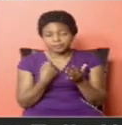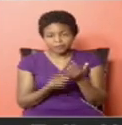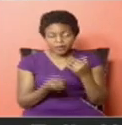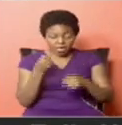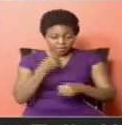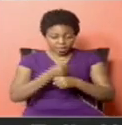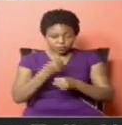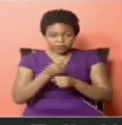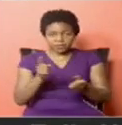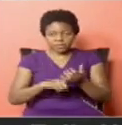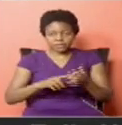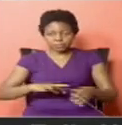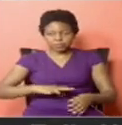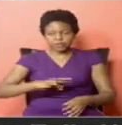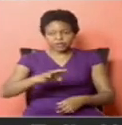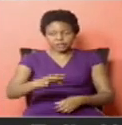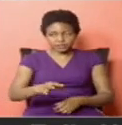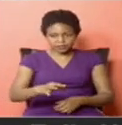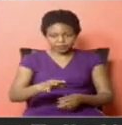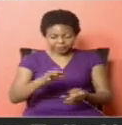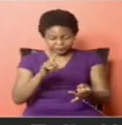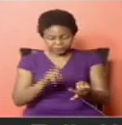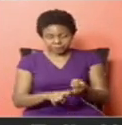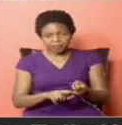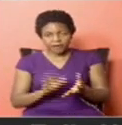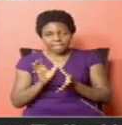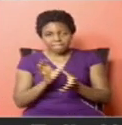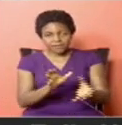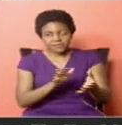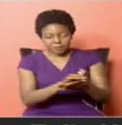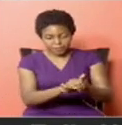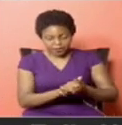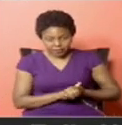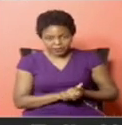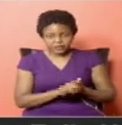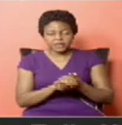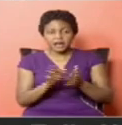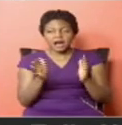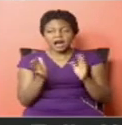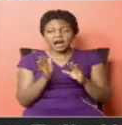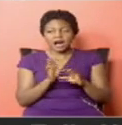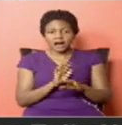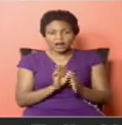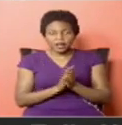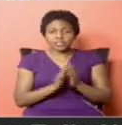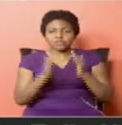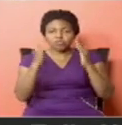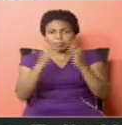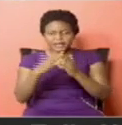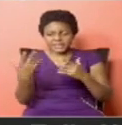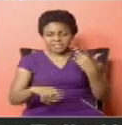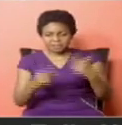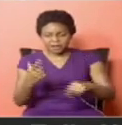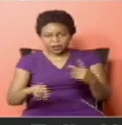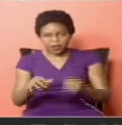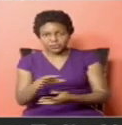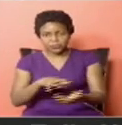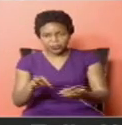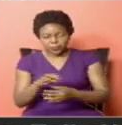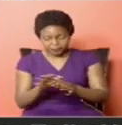teenage pregnancies, early marriage, and domestic violence, while other